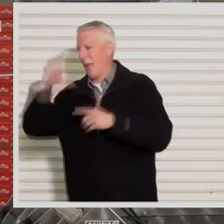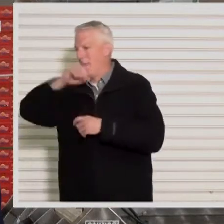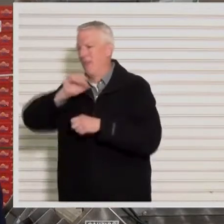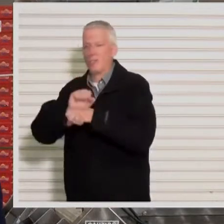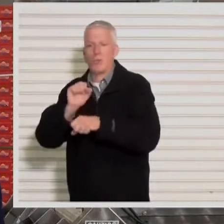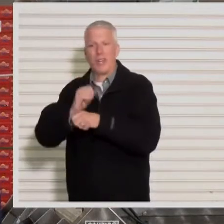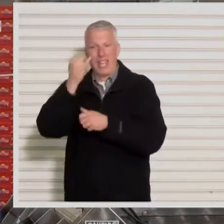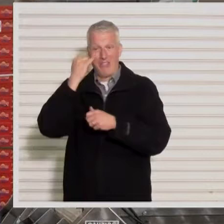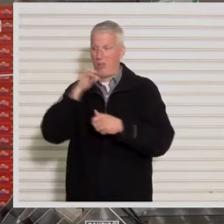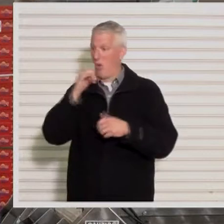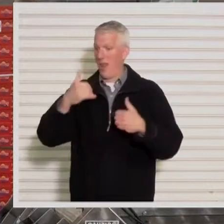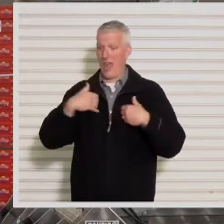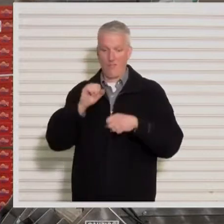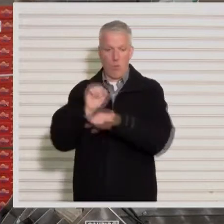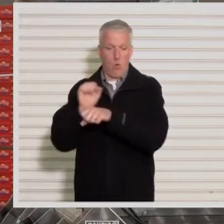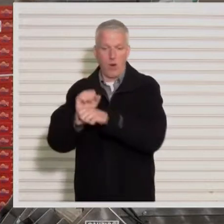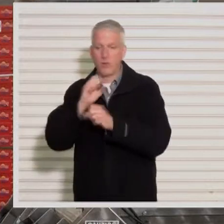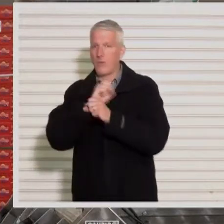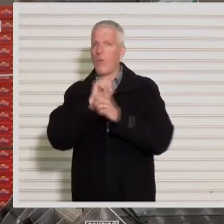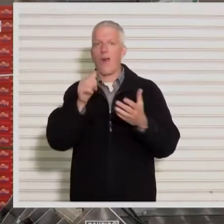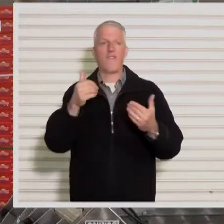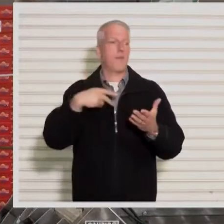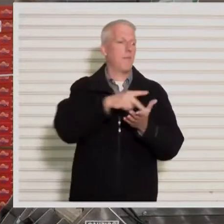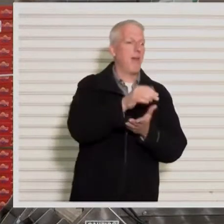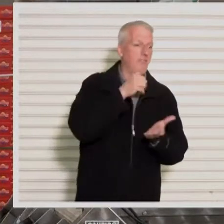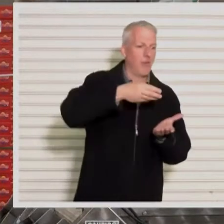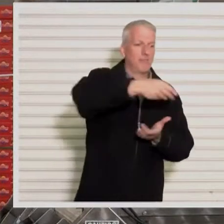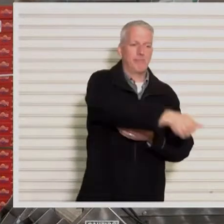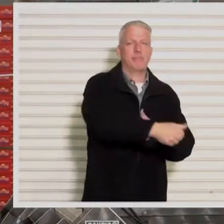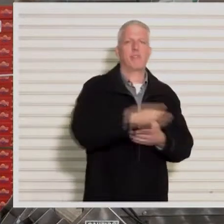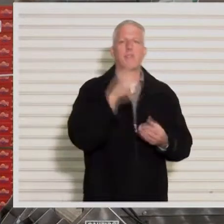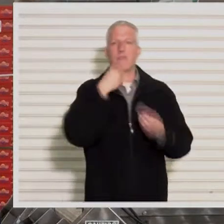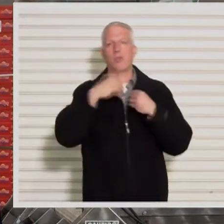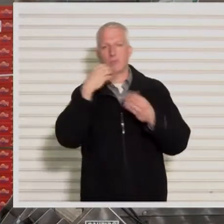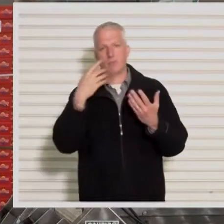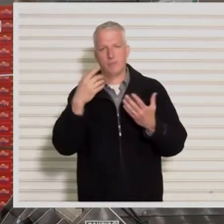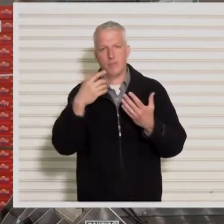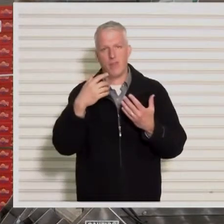will their children eat?